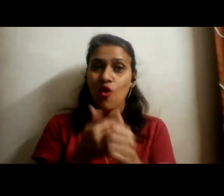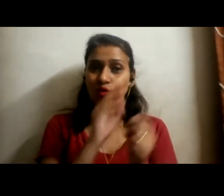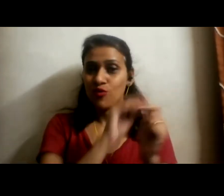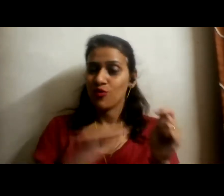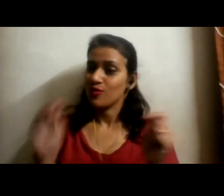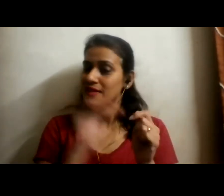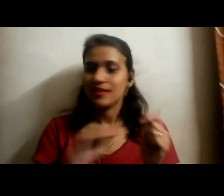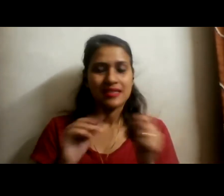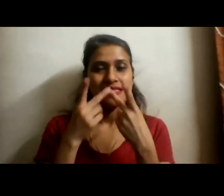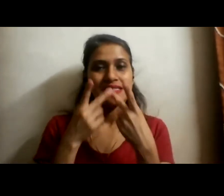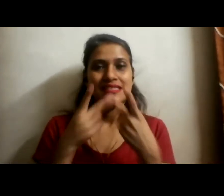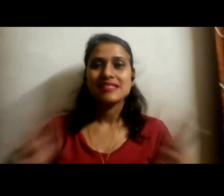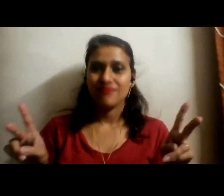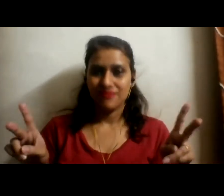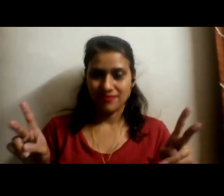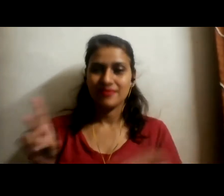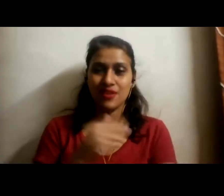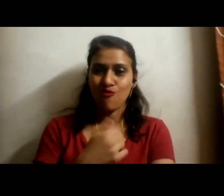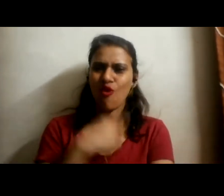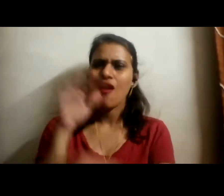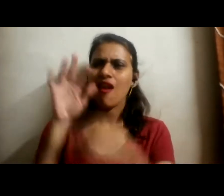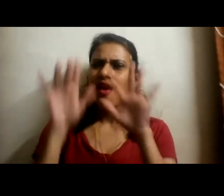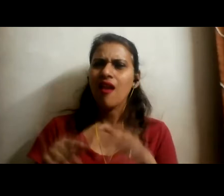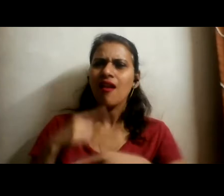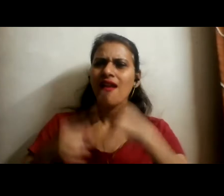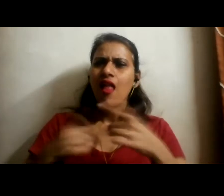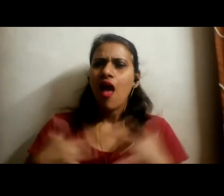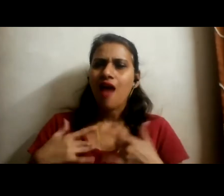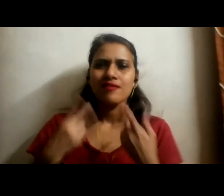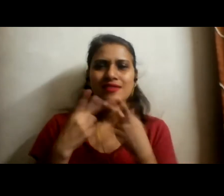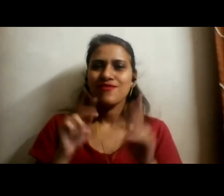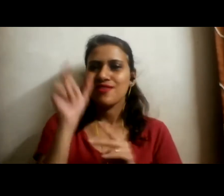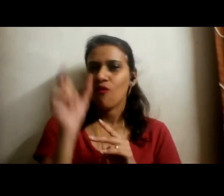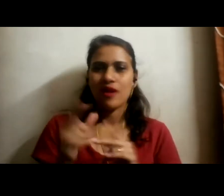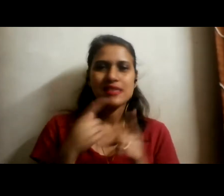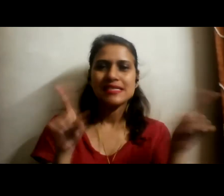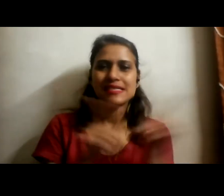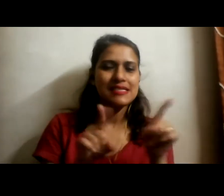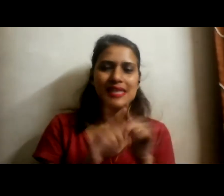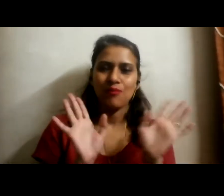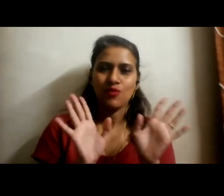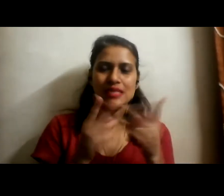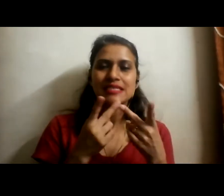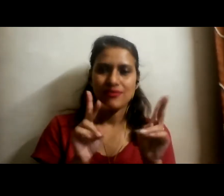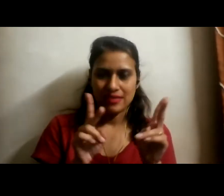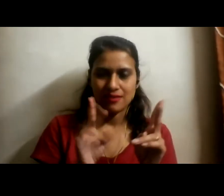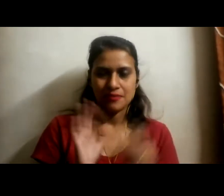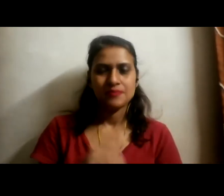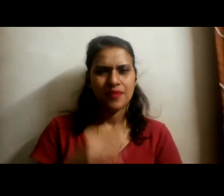very different from that of the terms that we use normally on day-to-day basis. So yes, I hope I answered